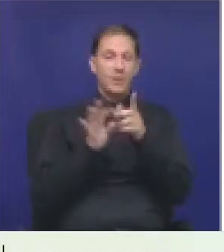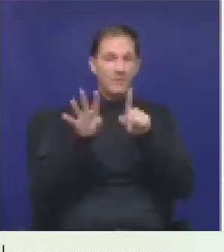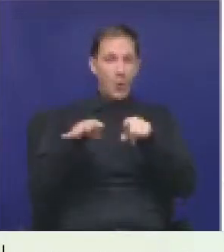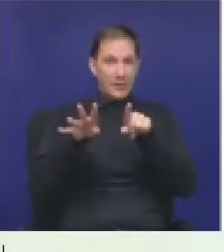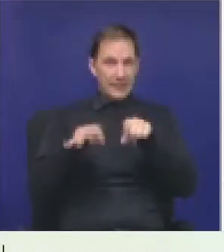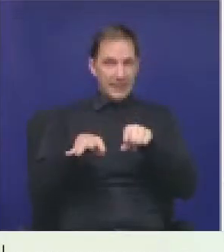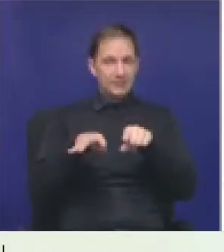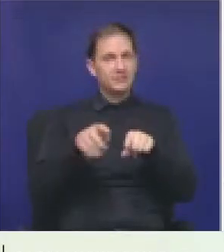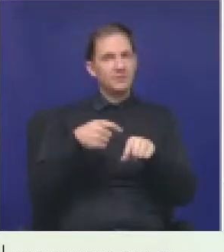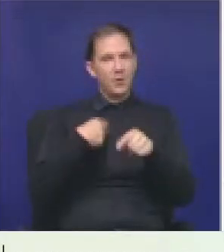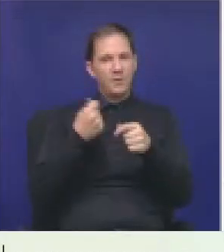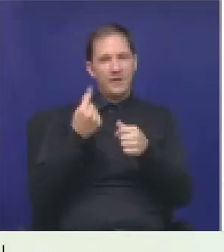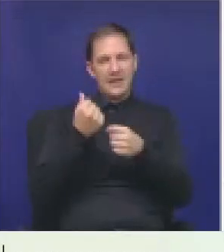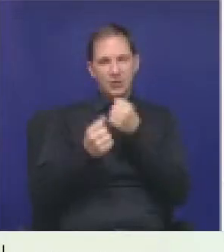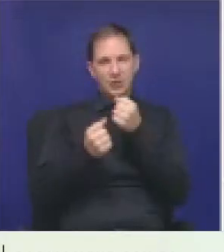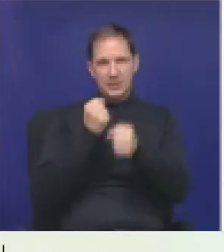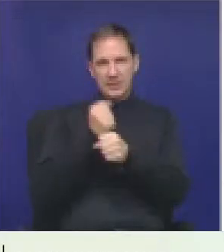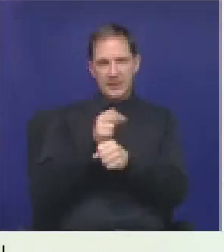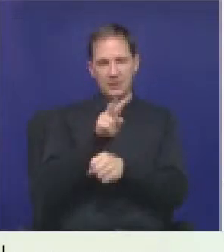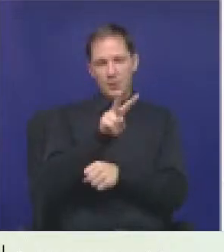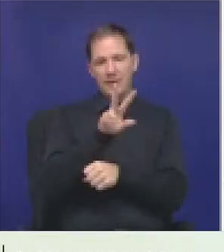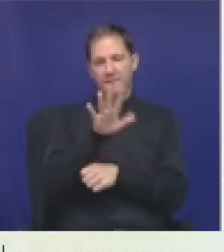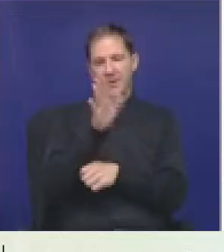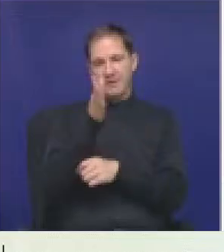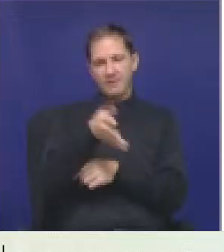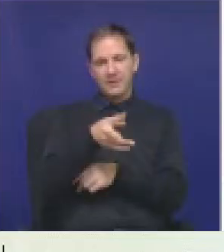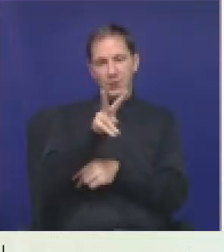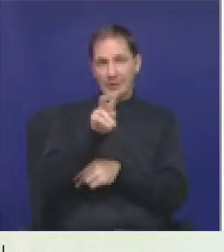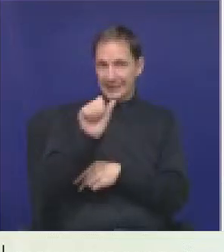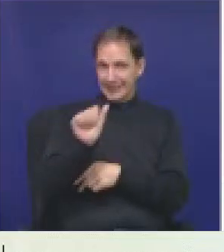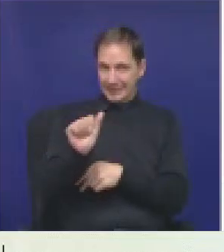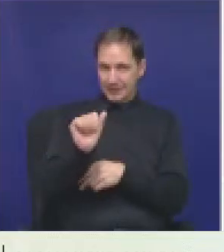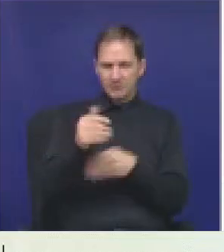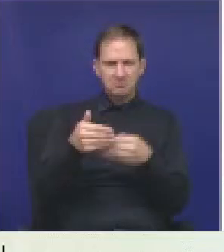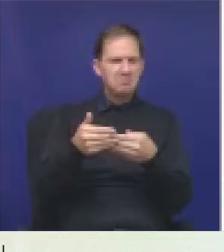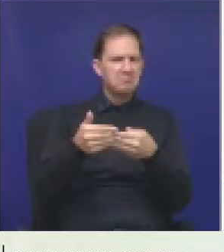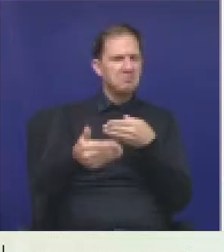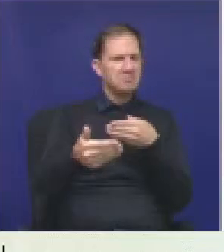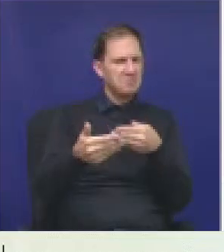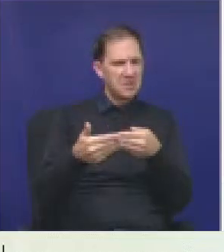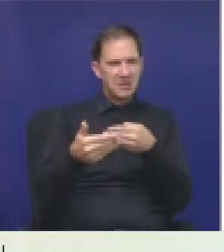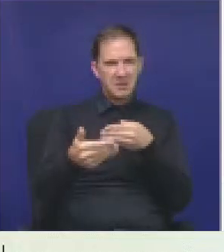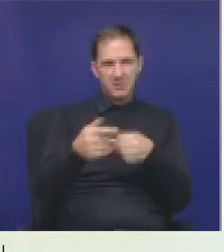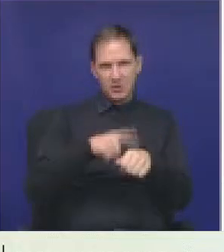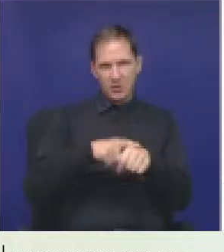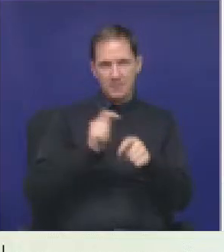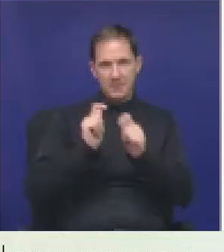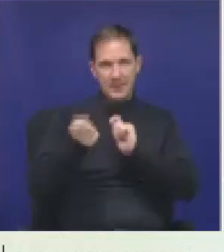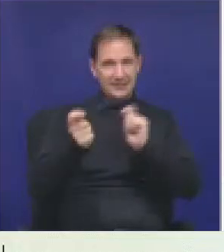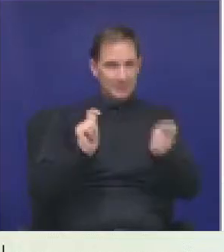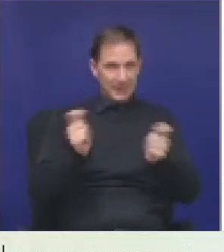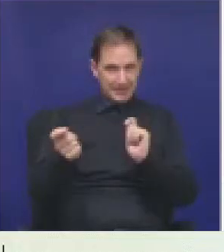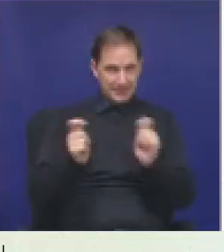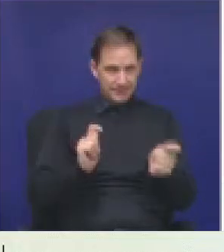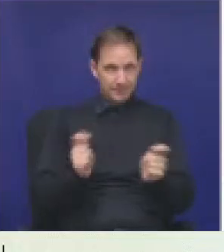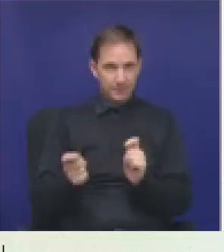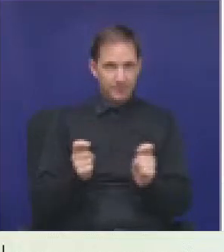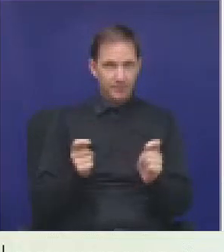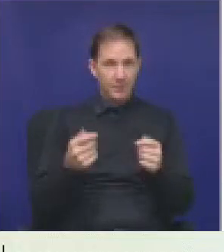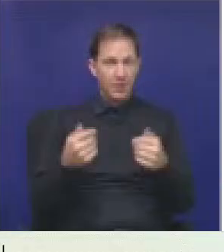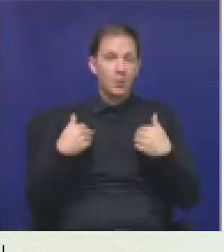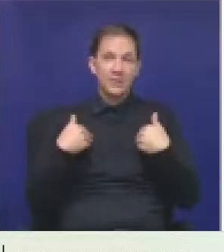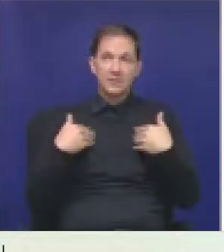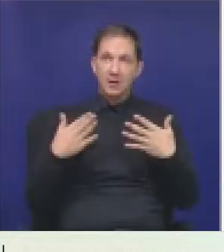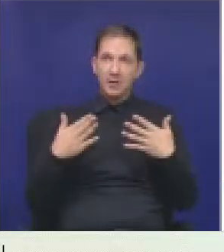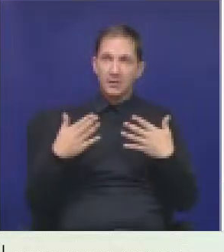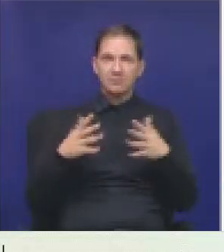for financial year 2025-2026 and the medium-term expenditure framework period. As we start with the work